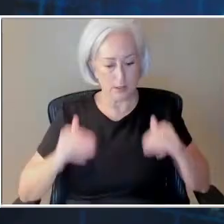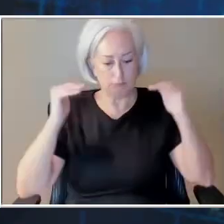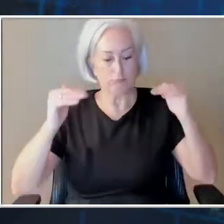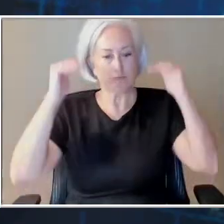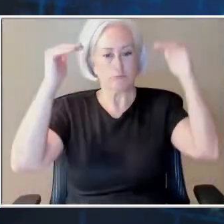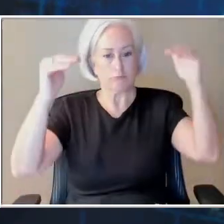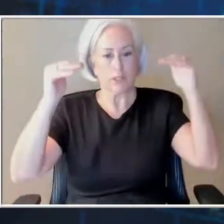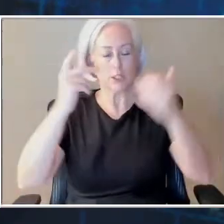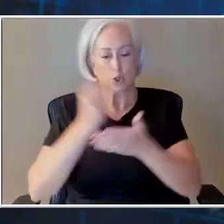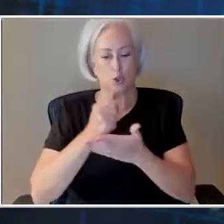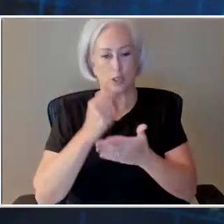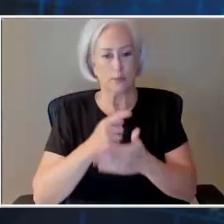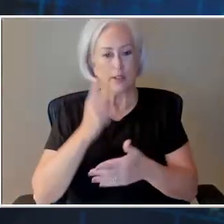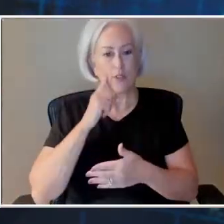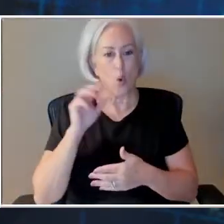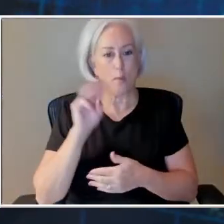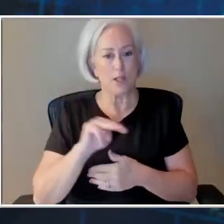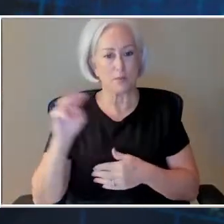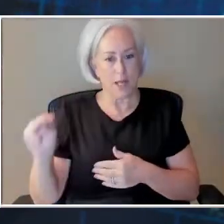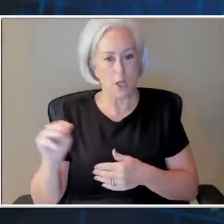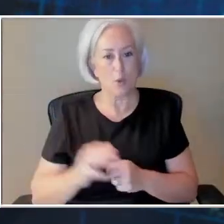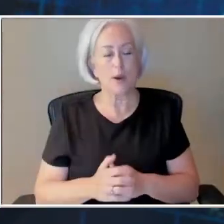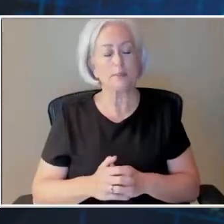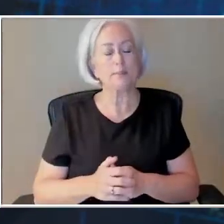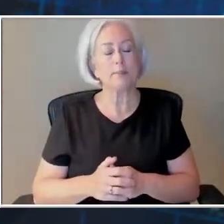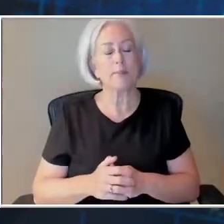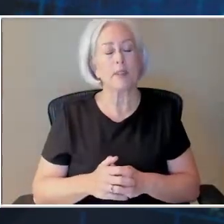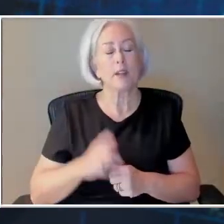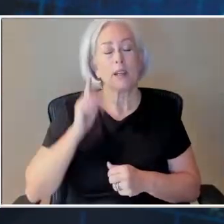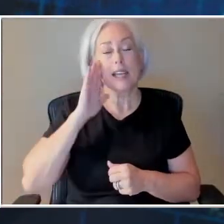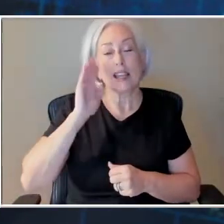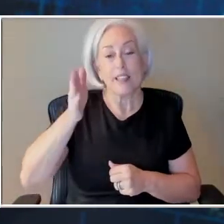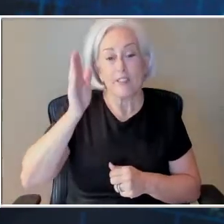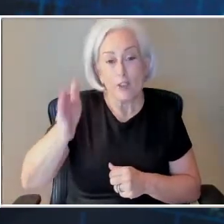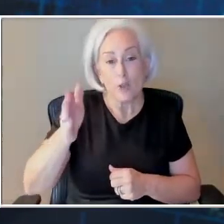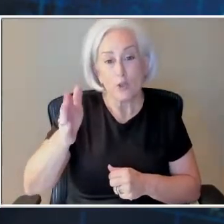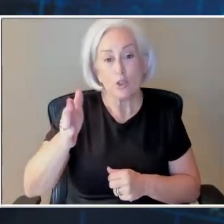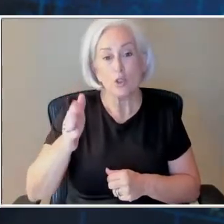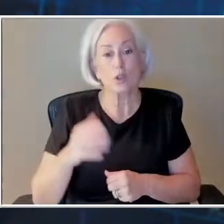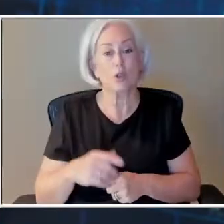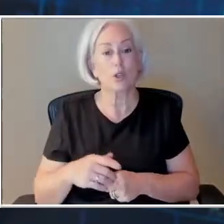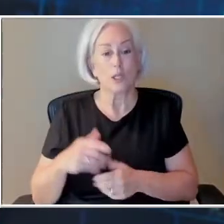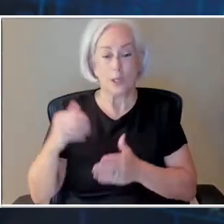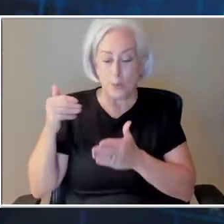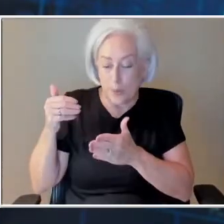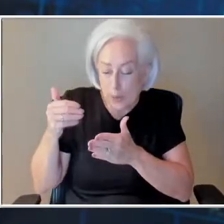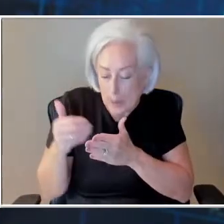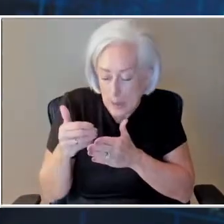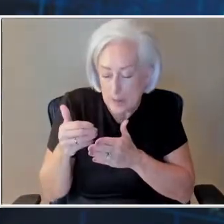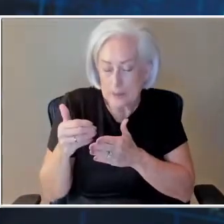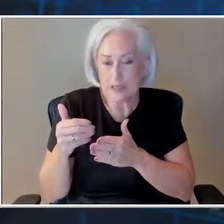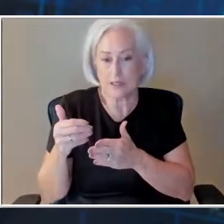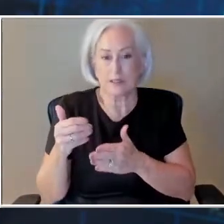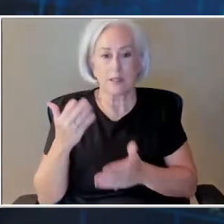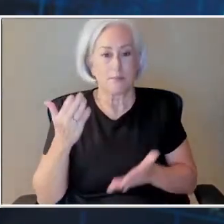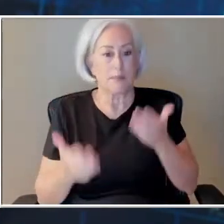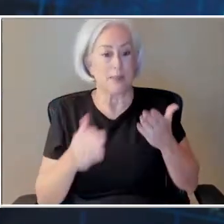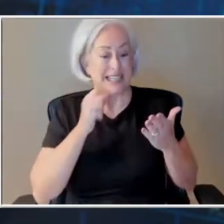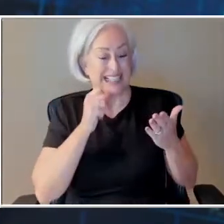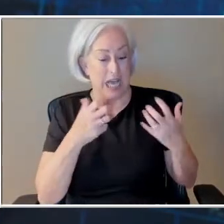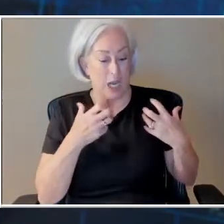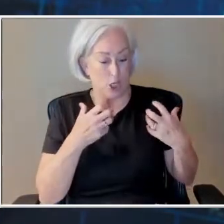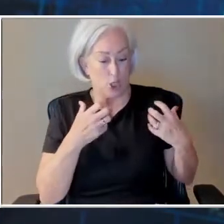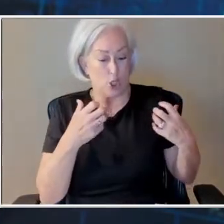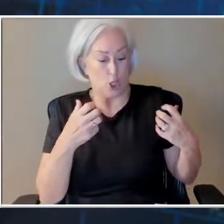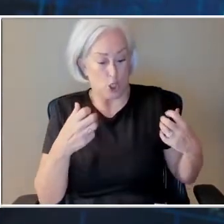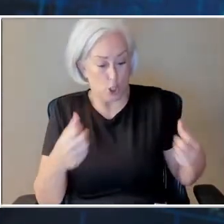treatments for myeloma and for the future patients that we're close. Maybe we're not right now in the cure zone